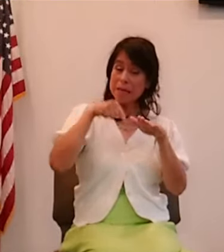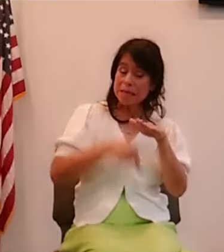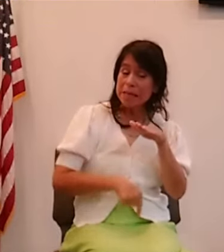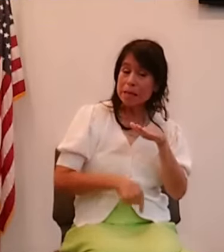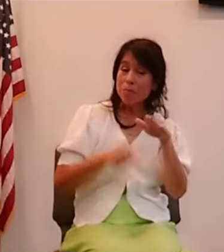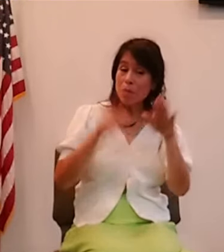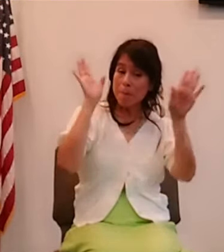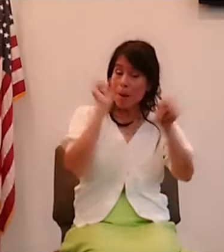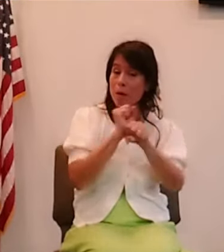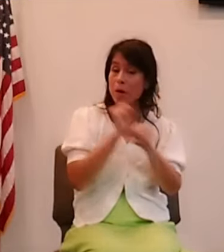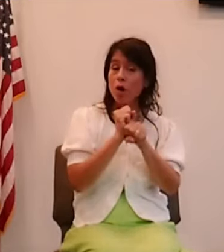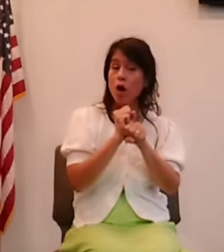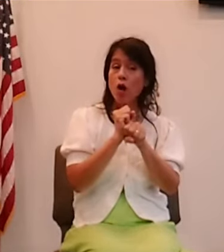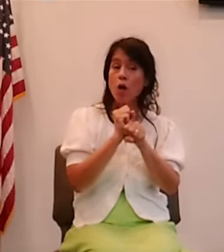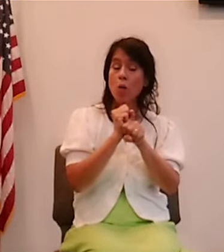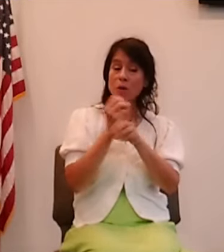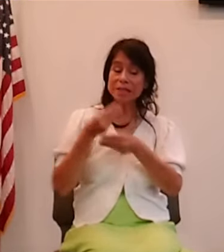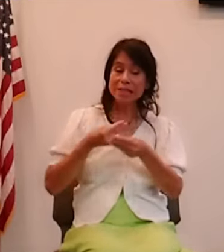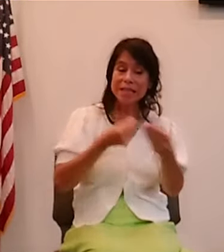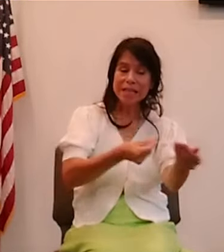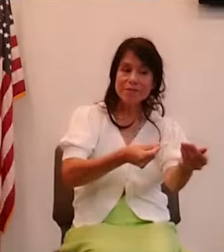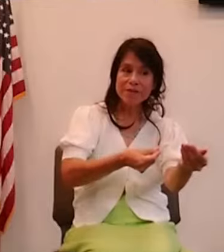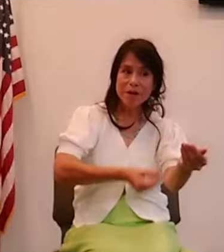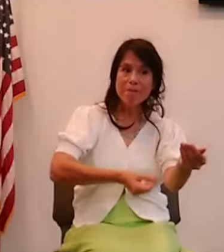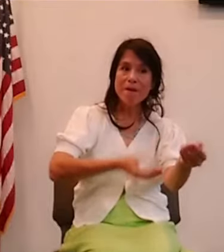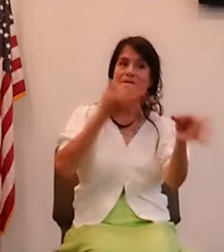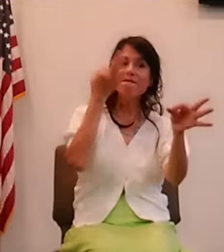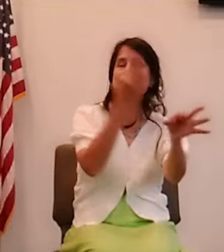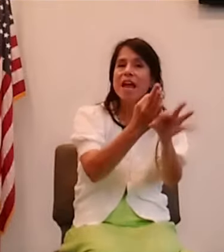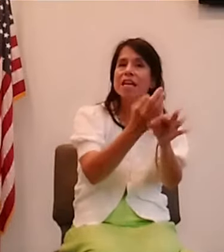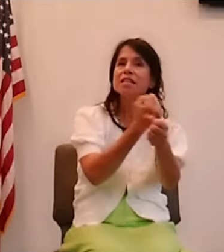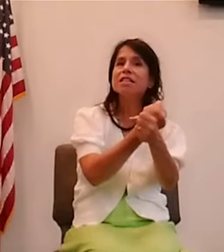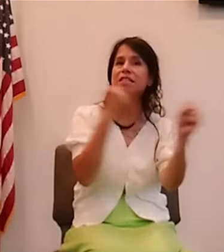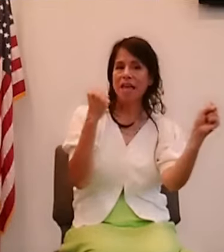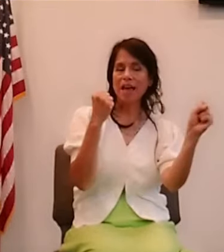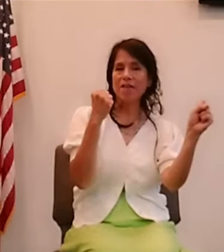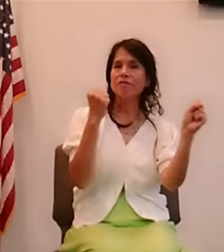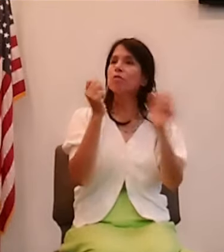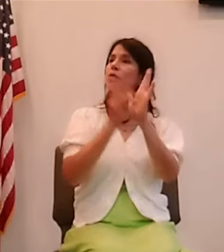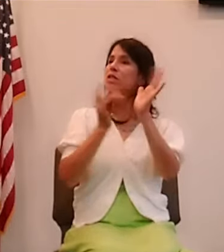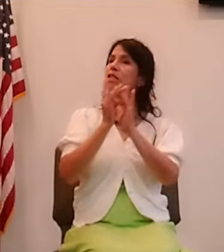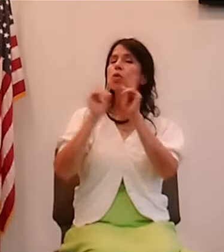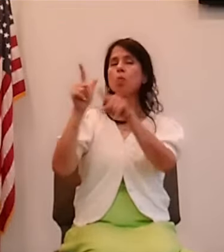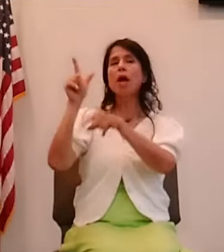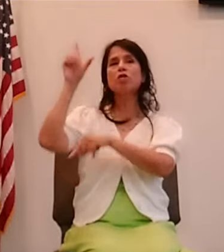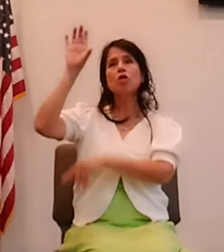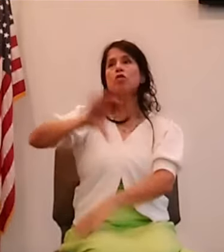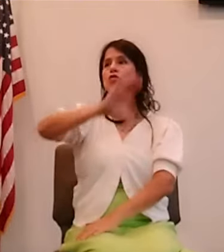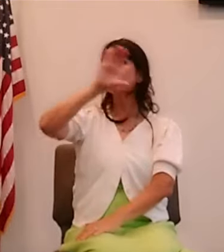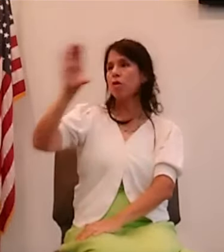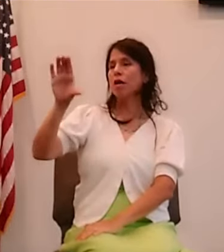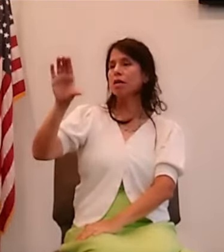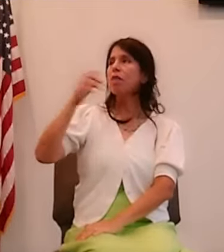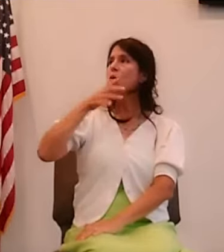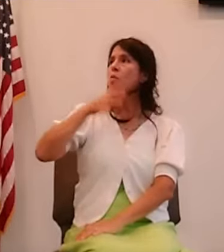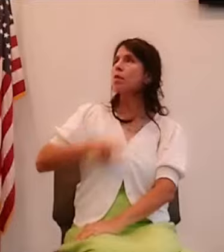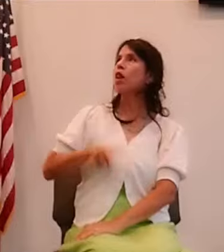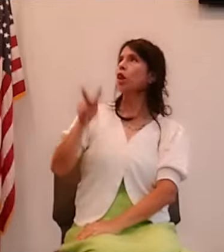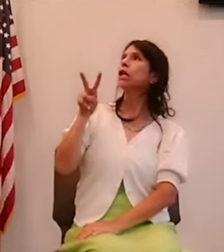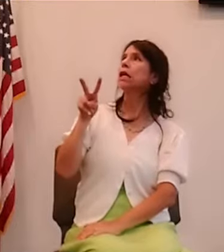himself. It was saving faith. When he went to the cross, and the women were weeping because they're watching